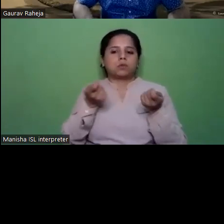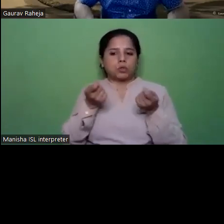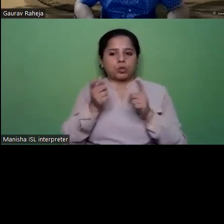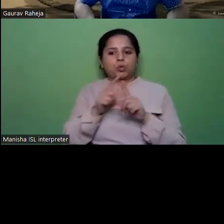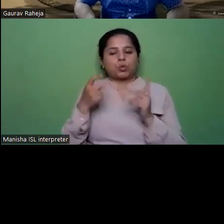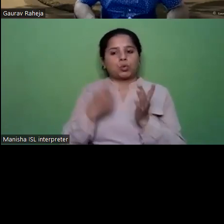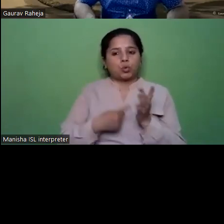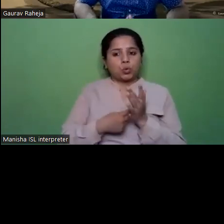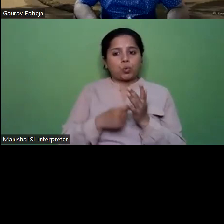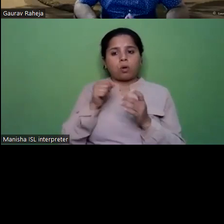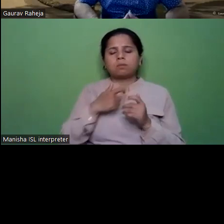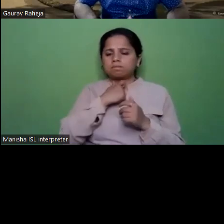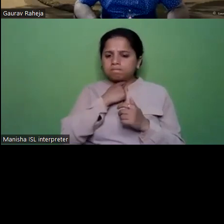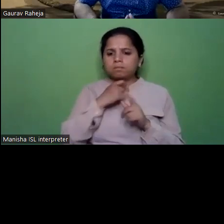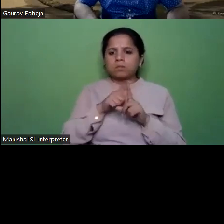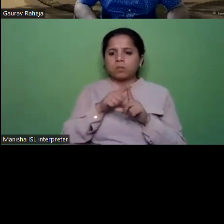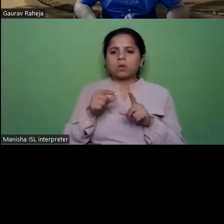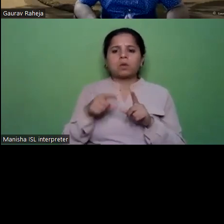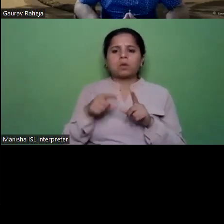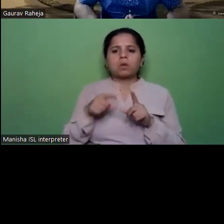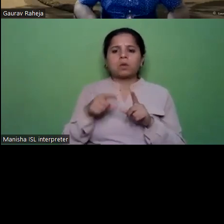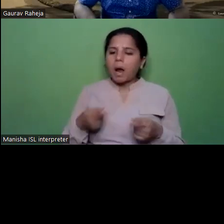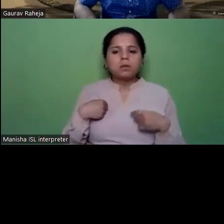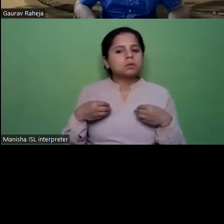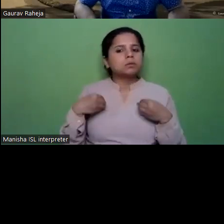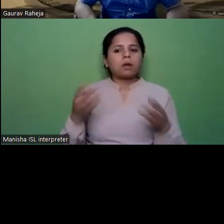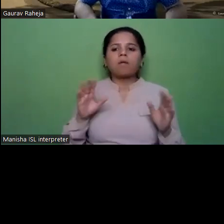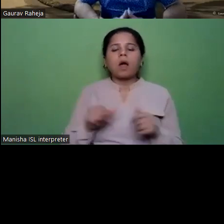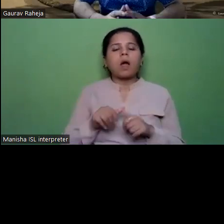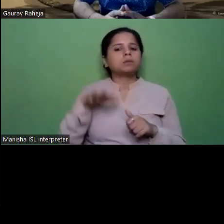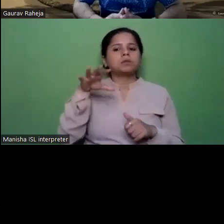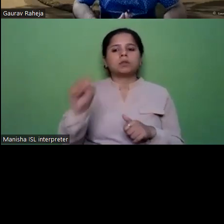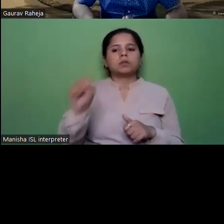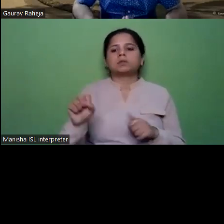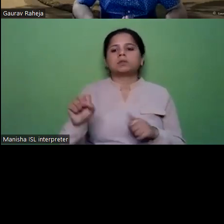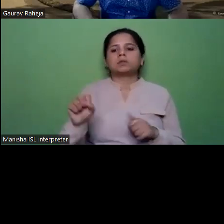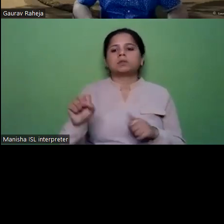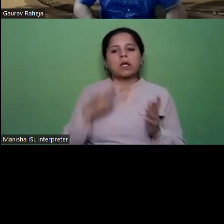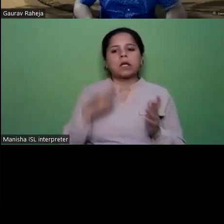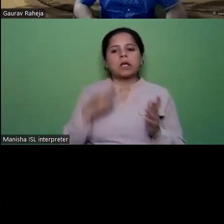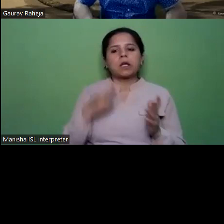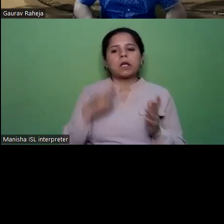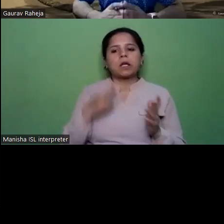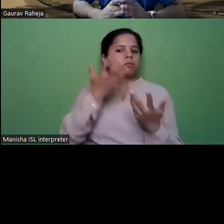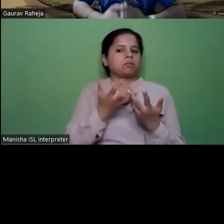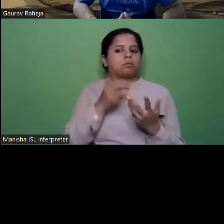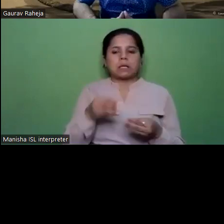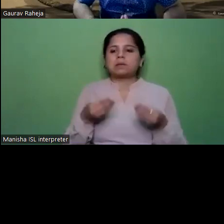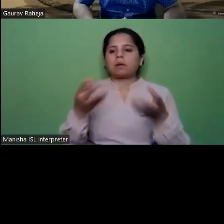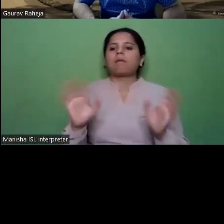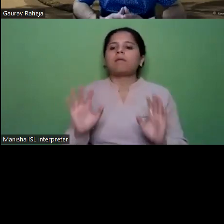commitment that no, we have to provide accessibility, reasonable accommodation,